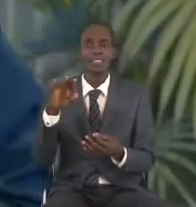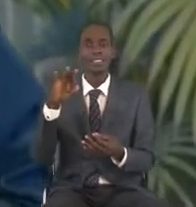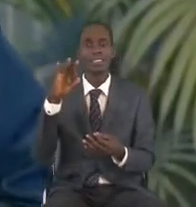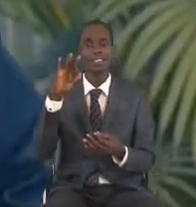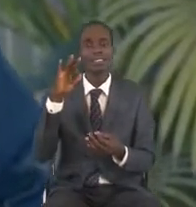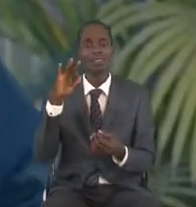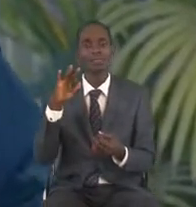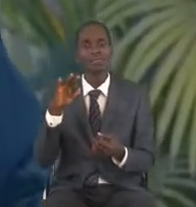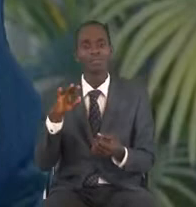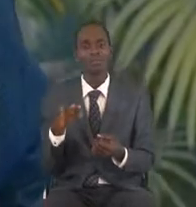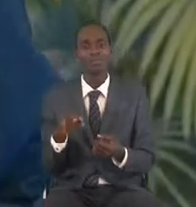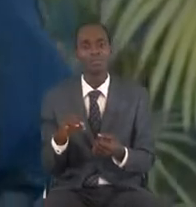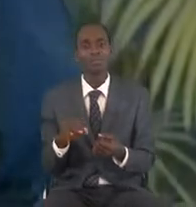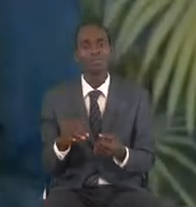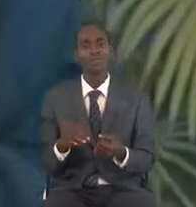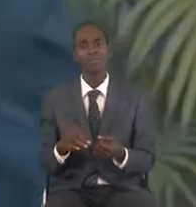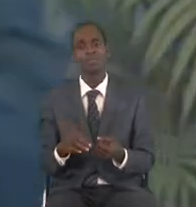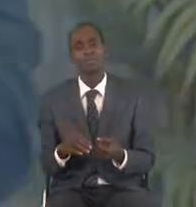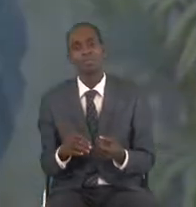Spirit,